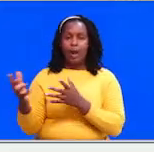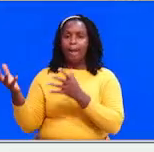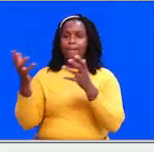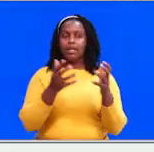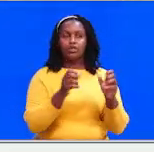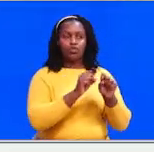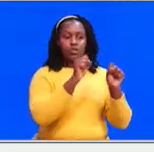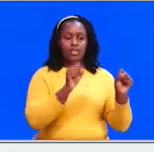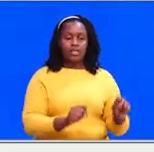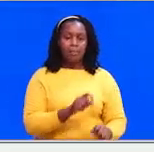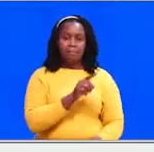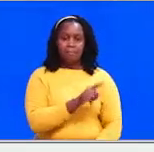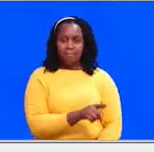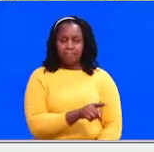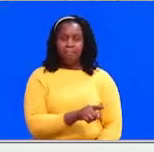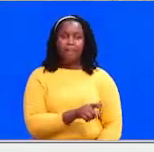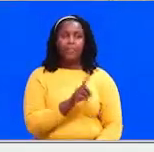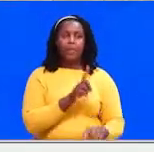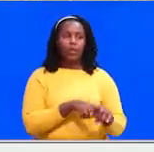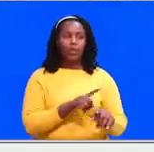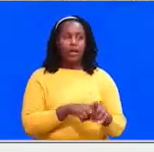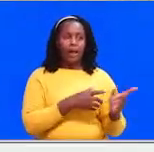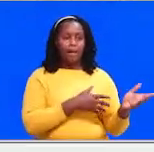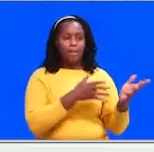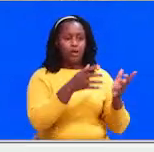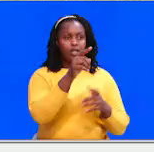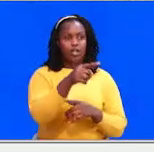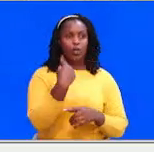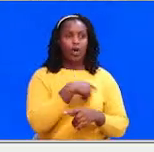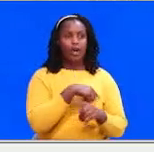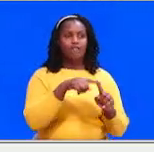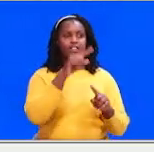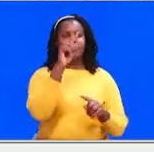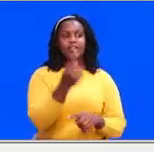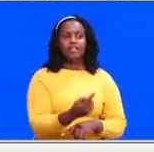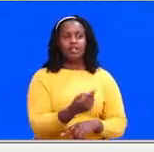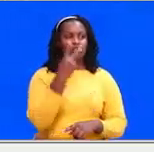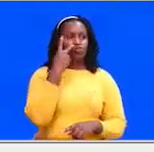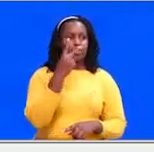system. So when it comes in, it flows into the first chamber. So this tank